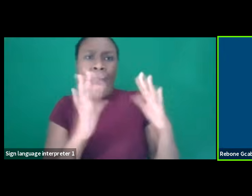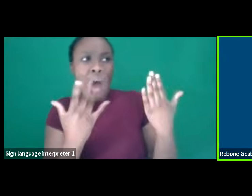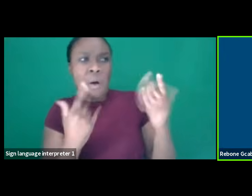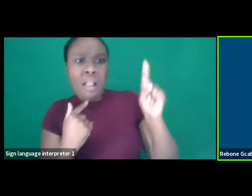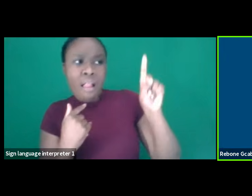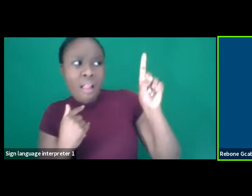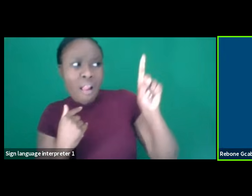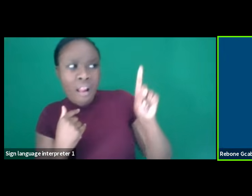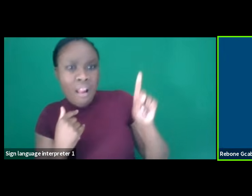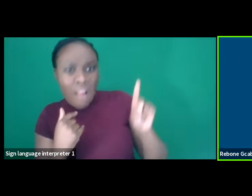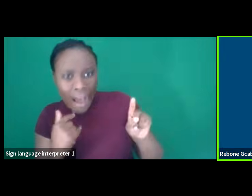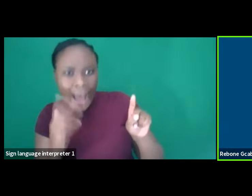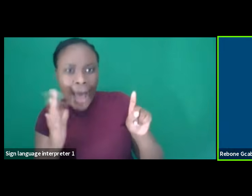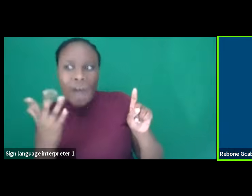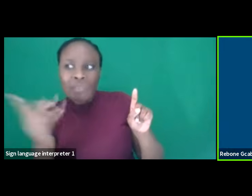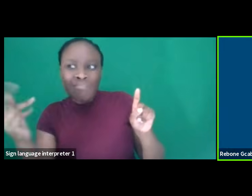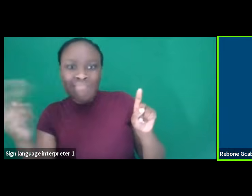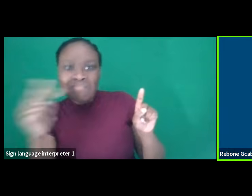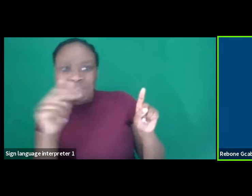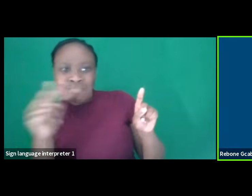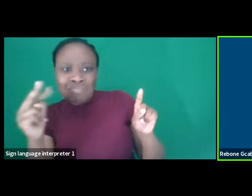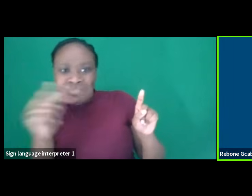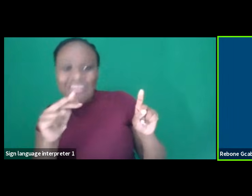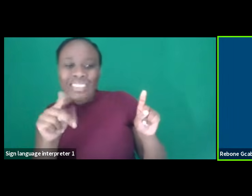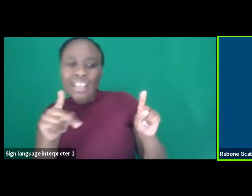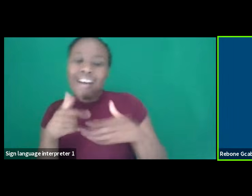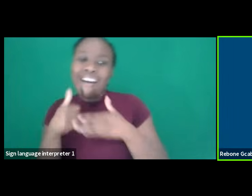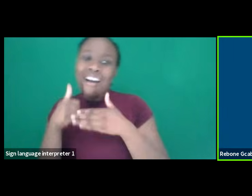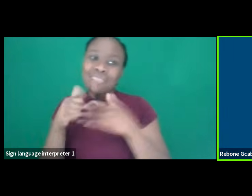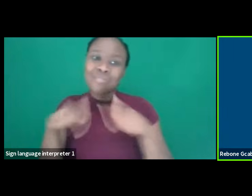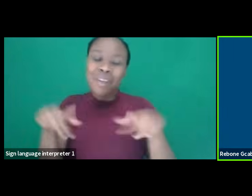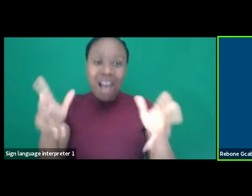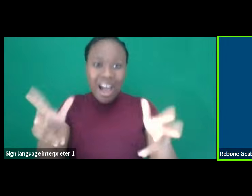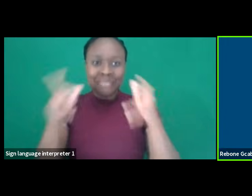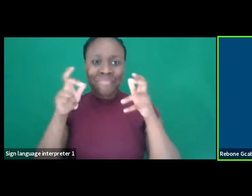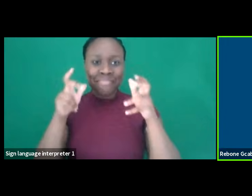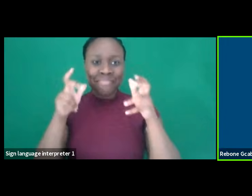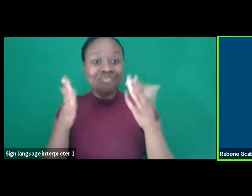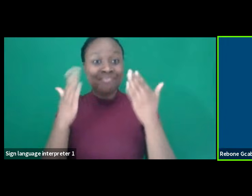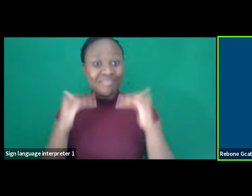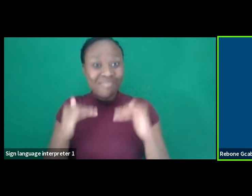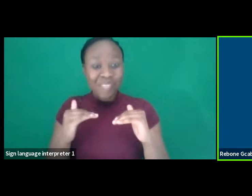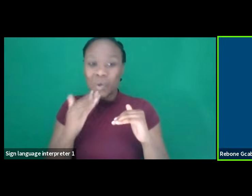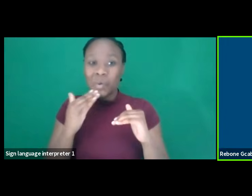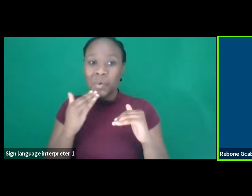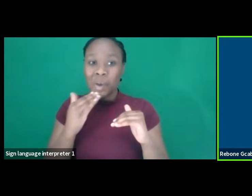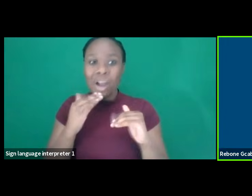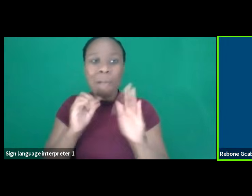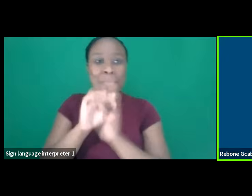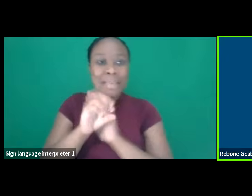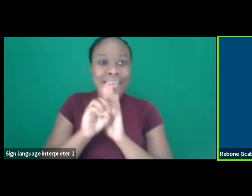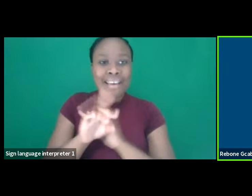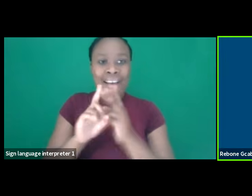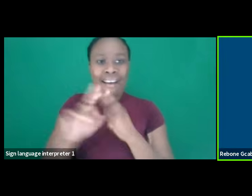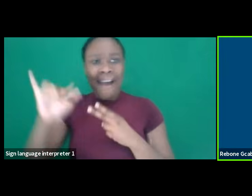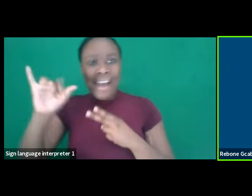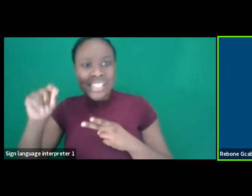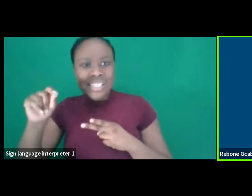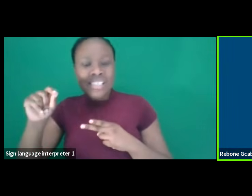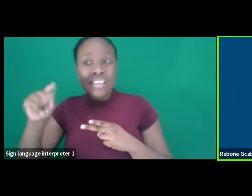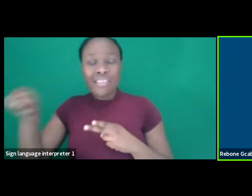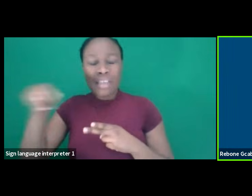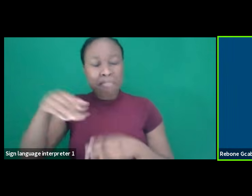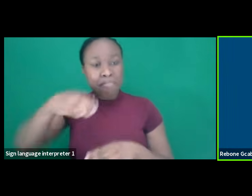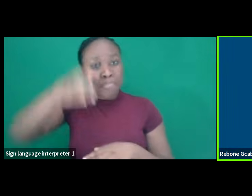media, communication, and the IT people involved in setting the stage for us. Together, we always get further. To